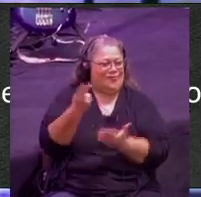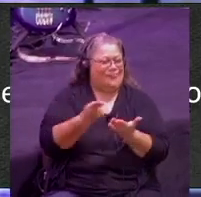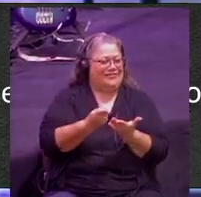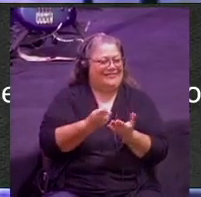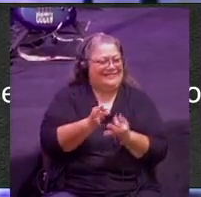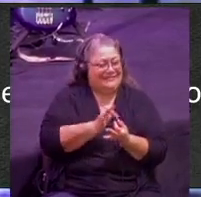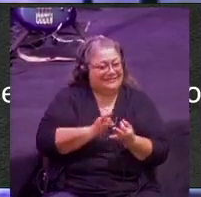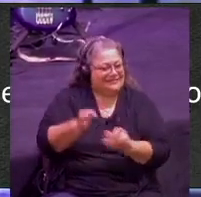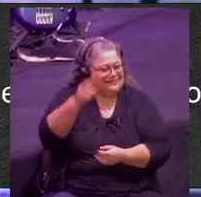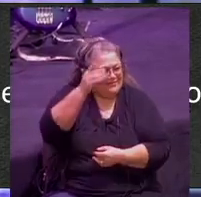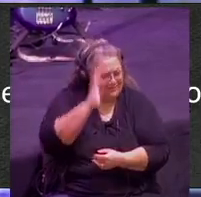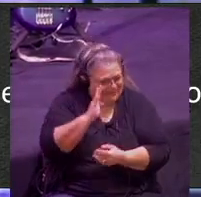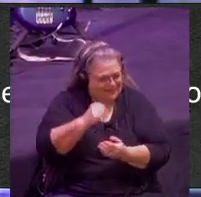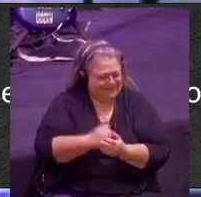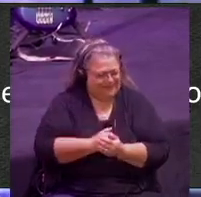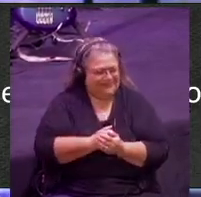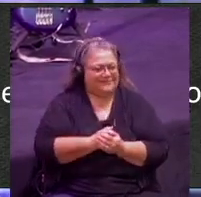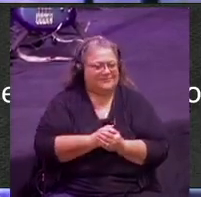God.